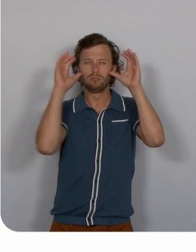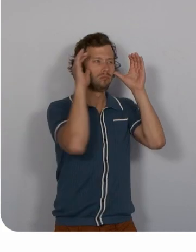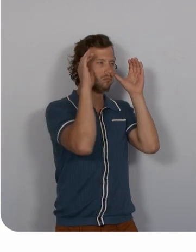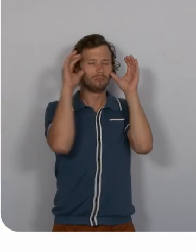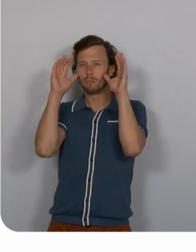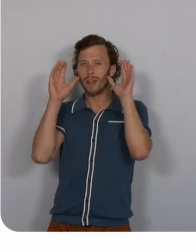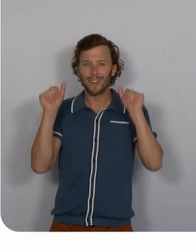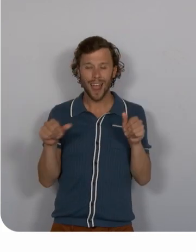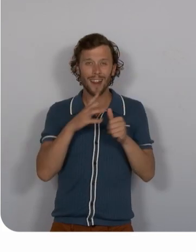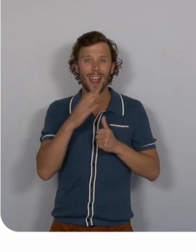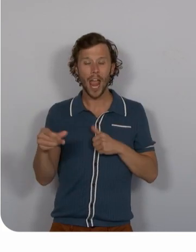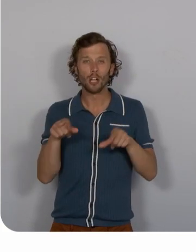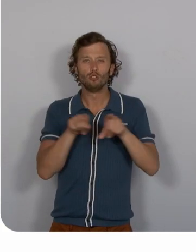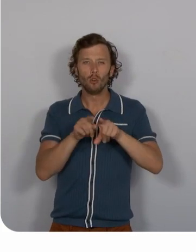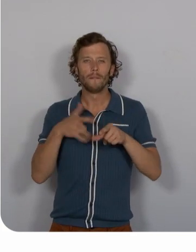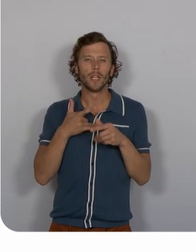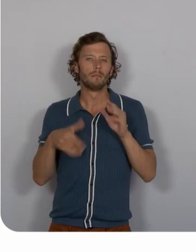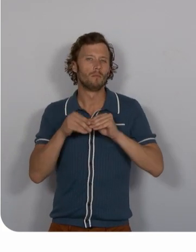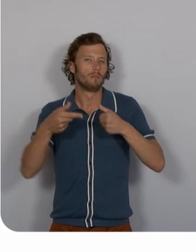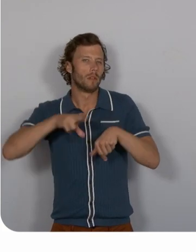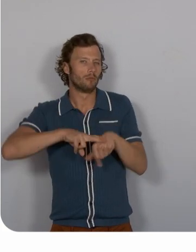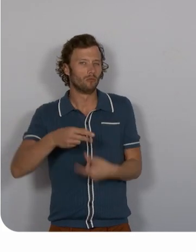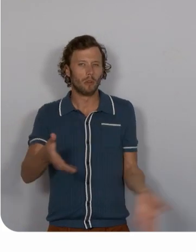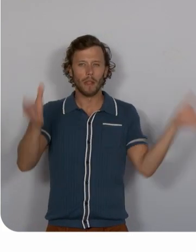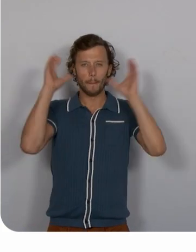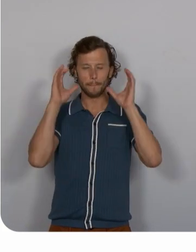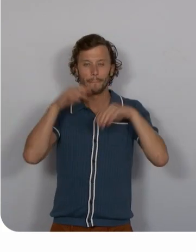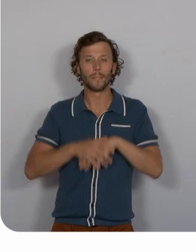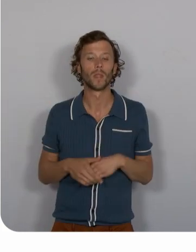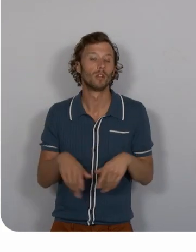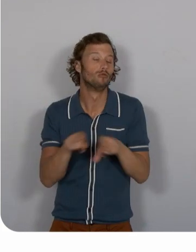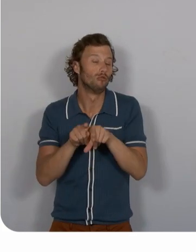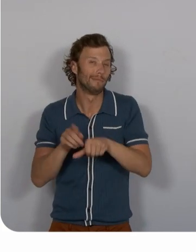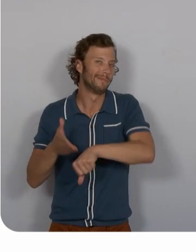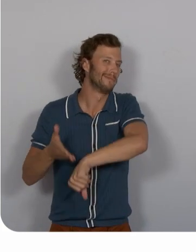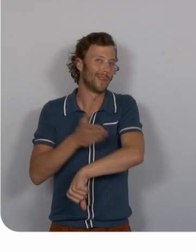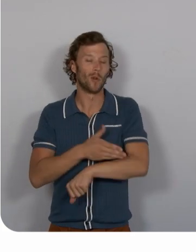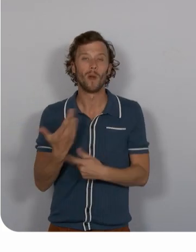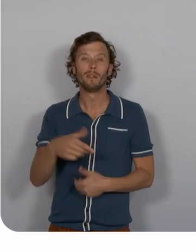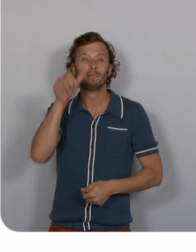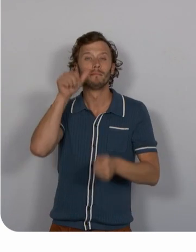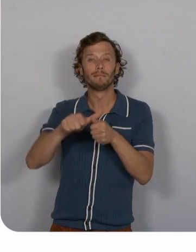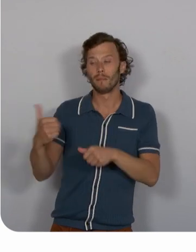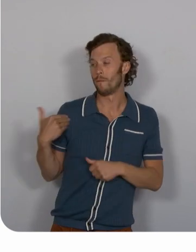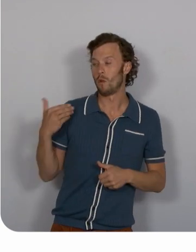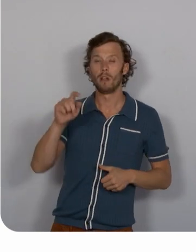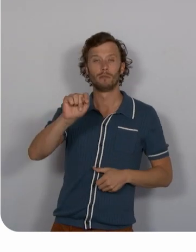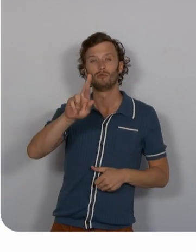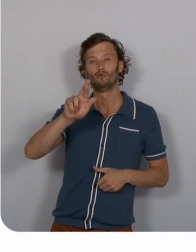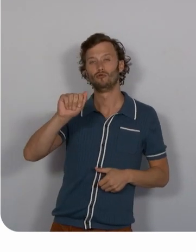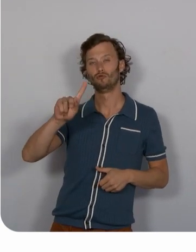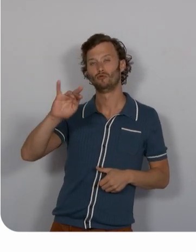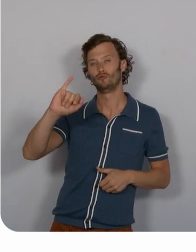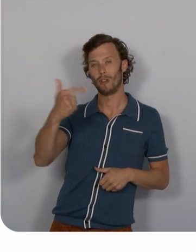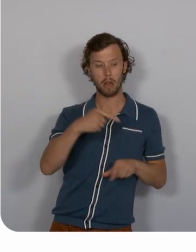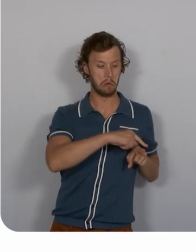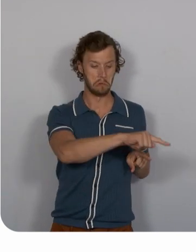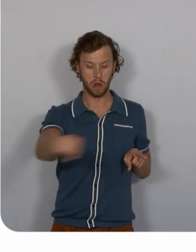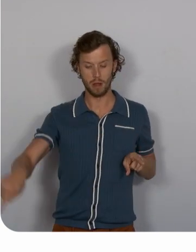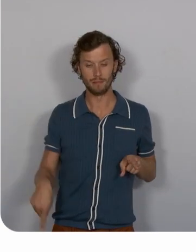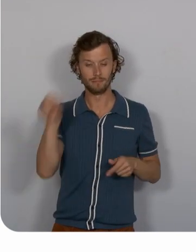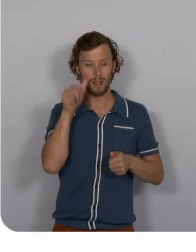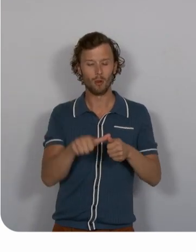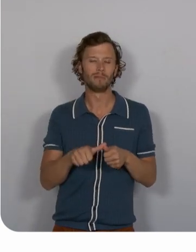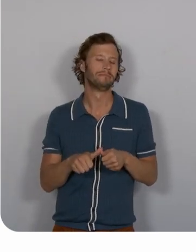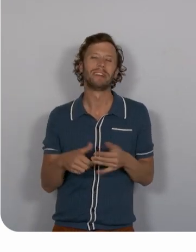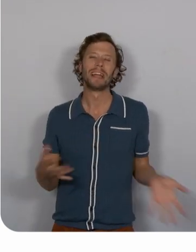distribution. The controller's got an upgrade too. You can say goodbye to the tracking ring. This allows for a much slicker, more ergonomic